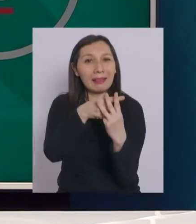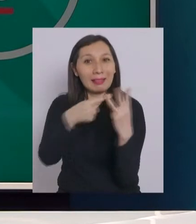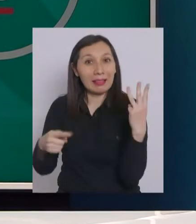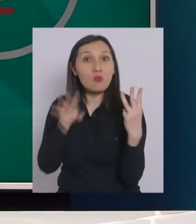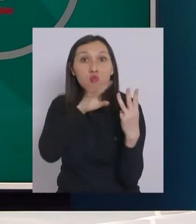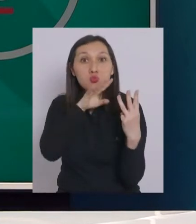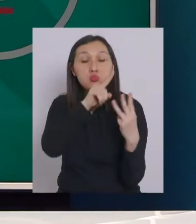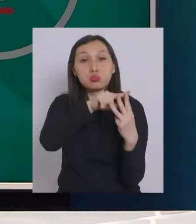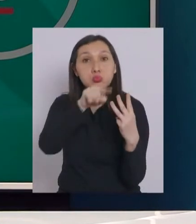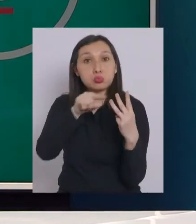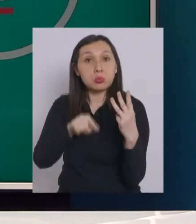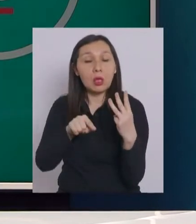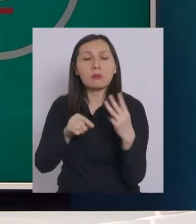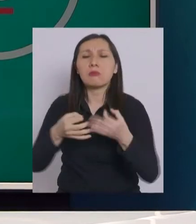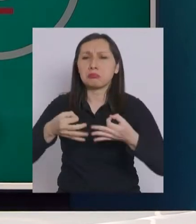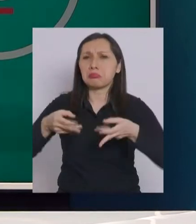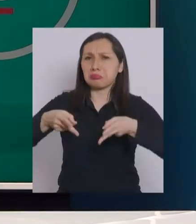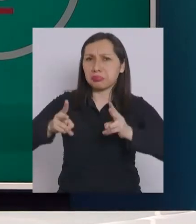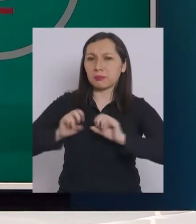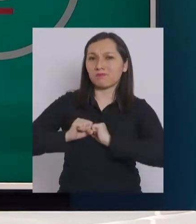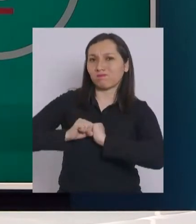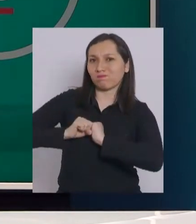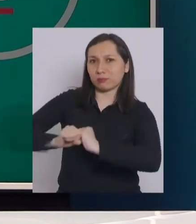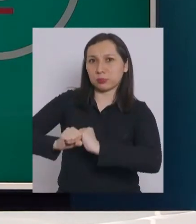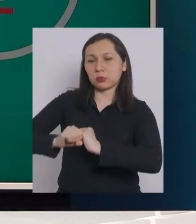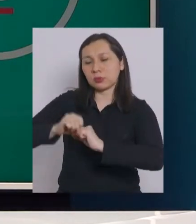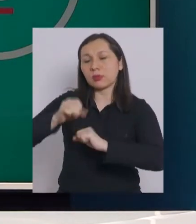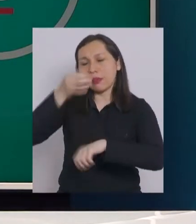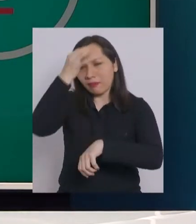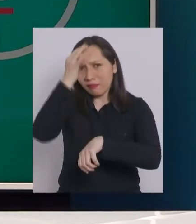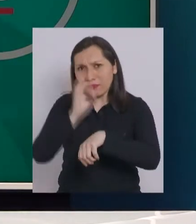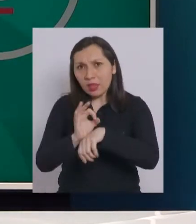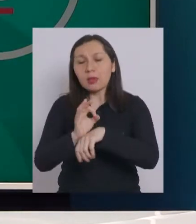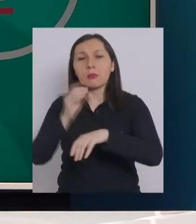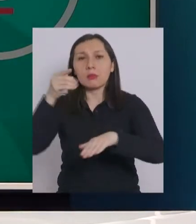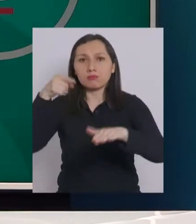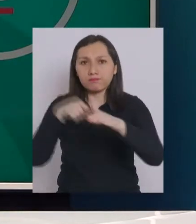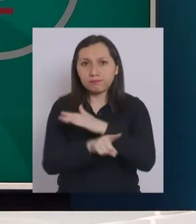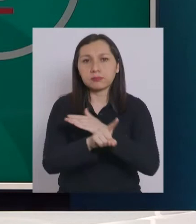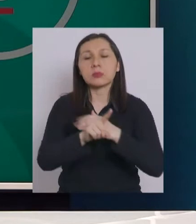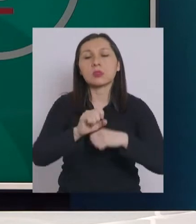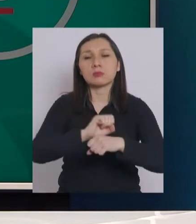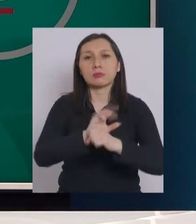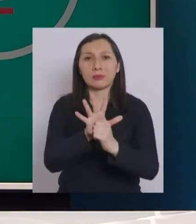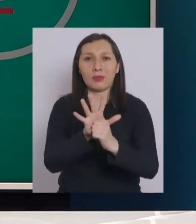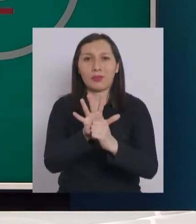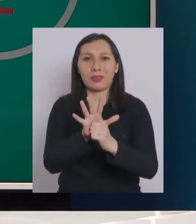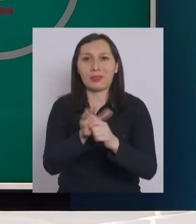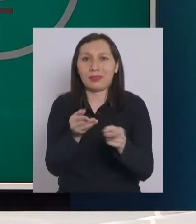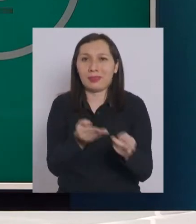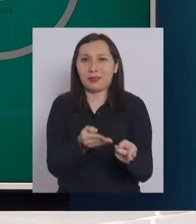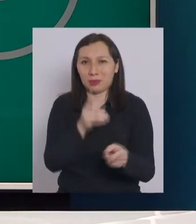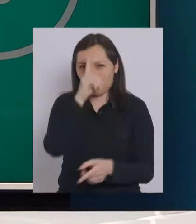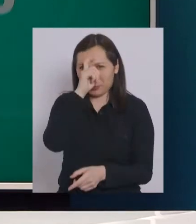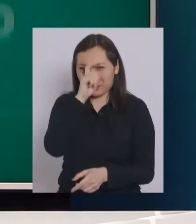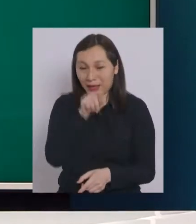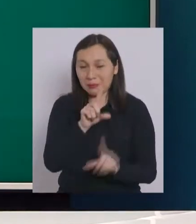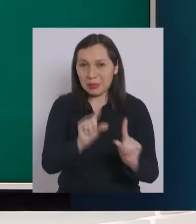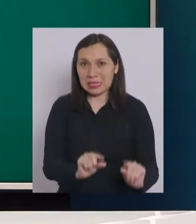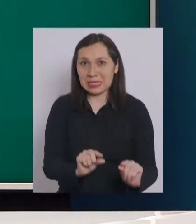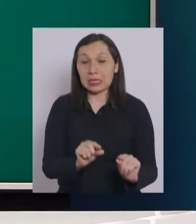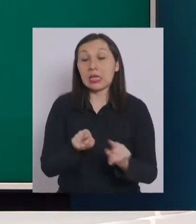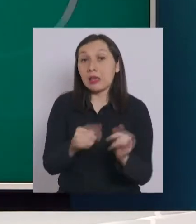3 vaccines utilized is highly effective in the prevention of cases and hospitalizations by